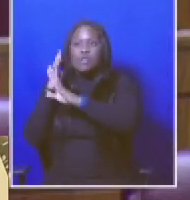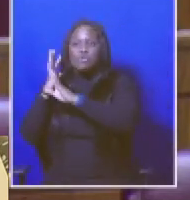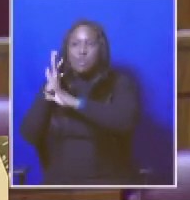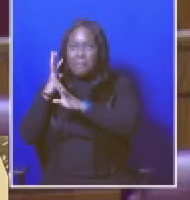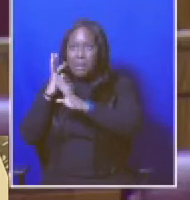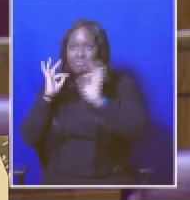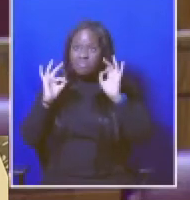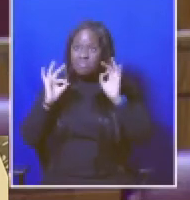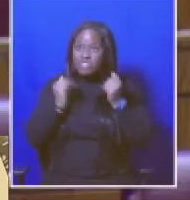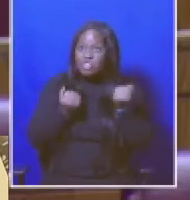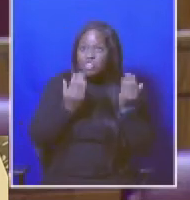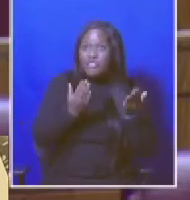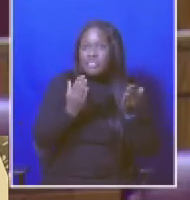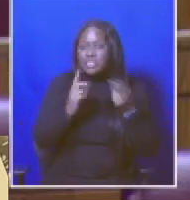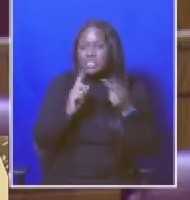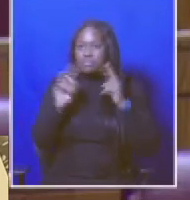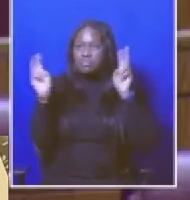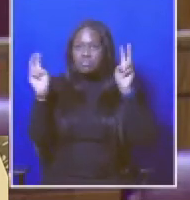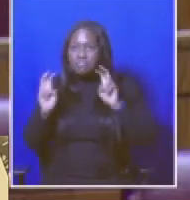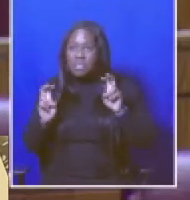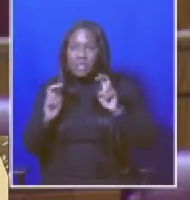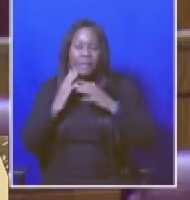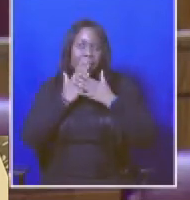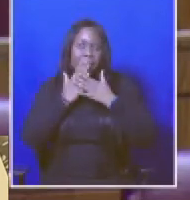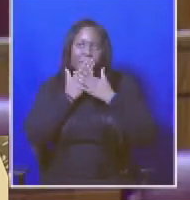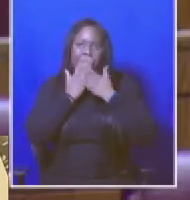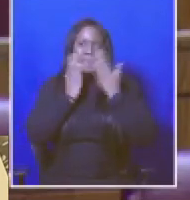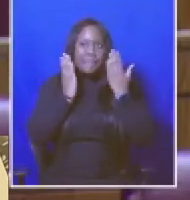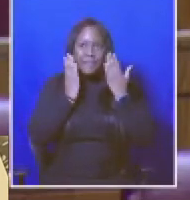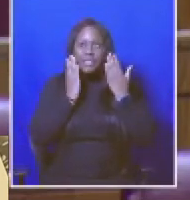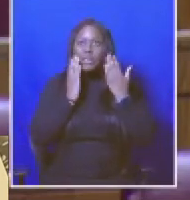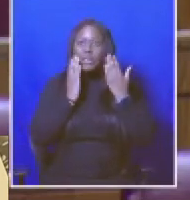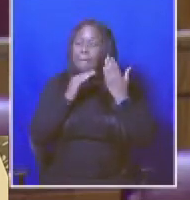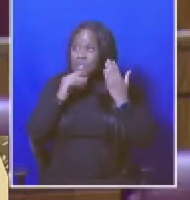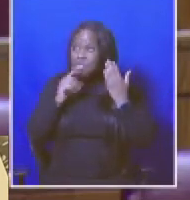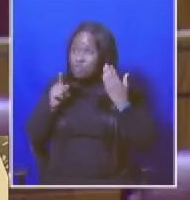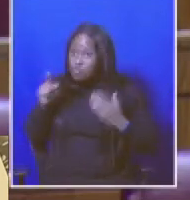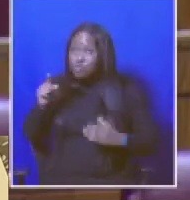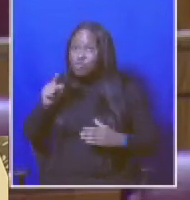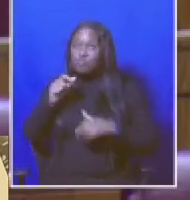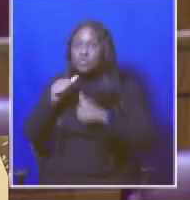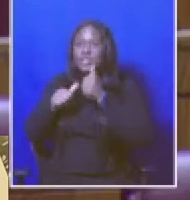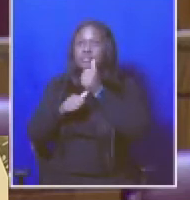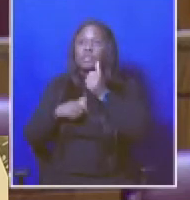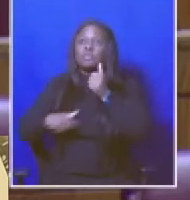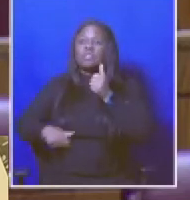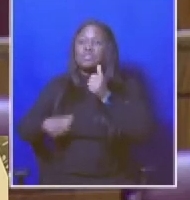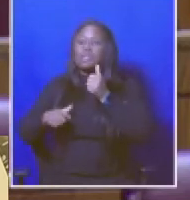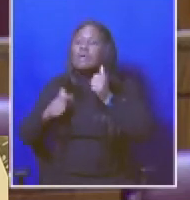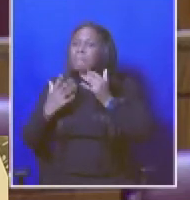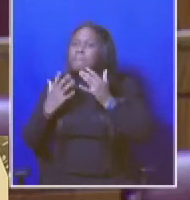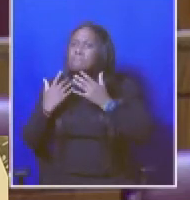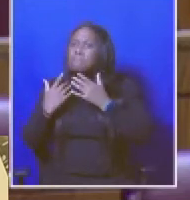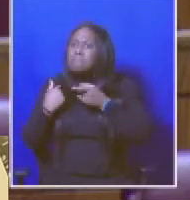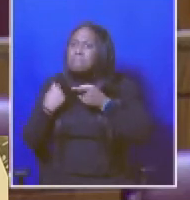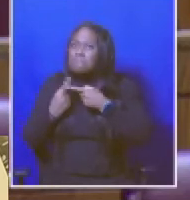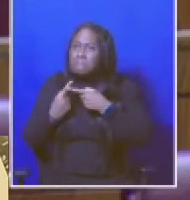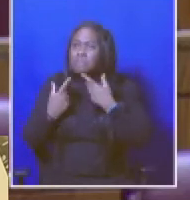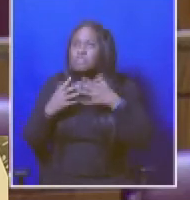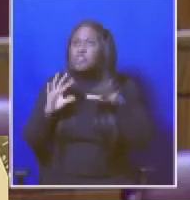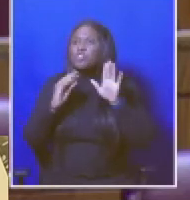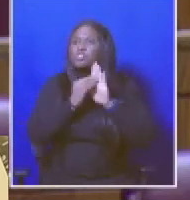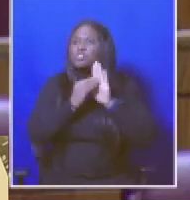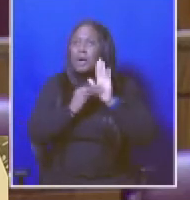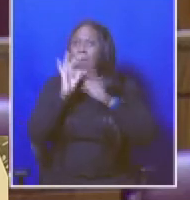denied critical resources. Deputy President, which measures have you put in place to ensure that there